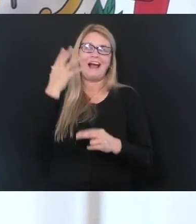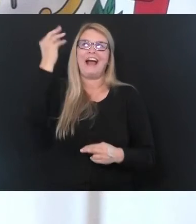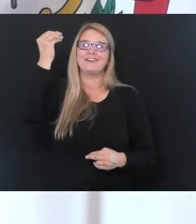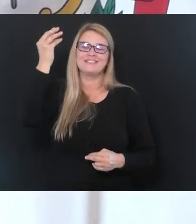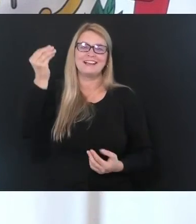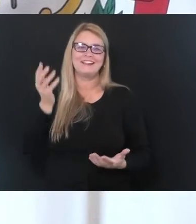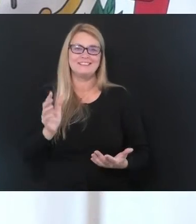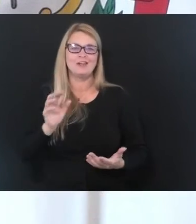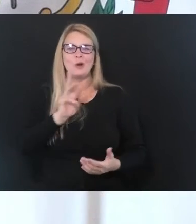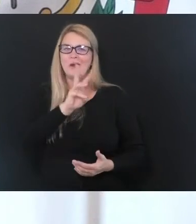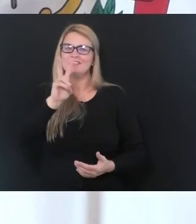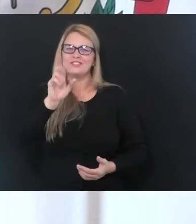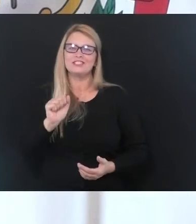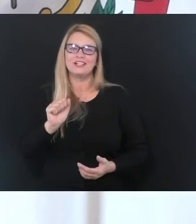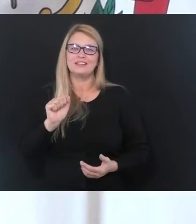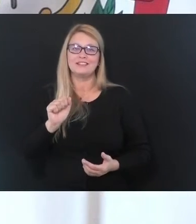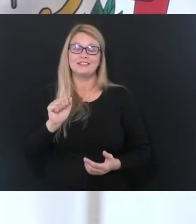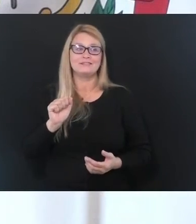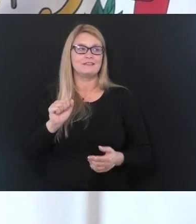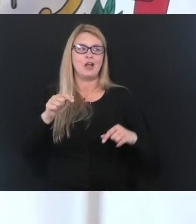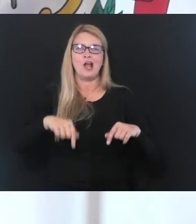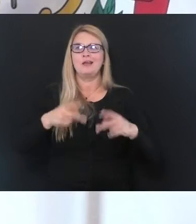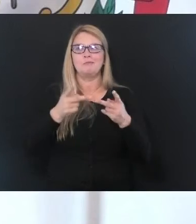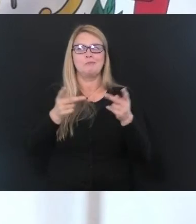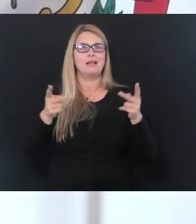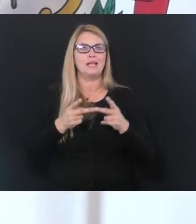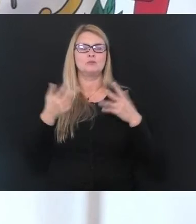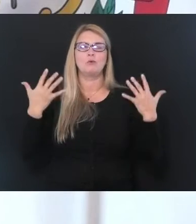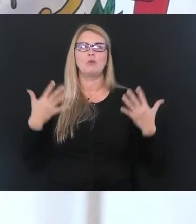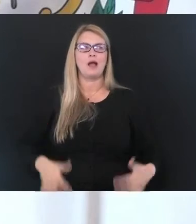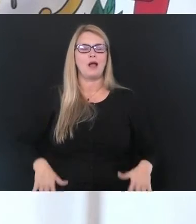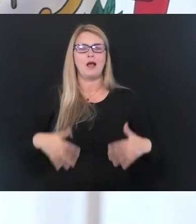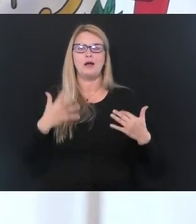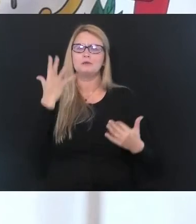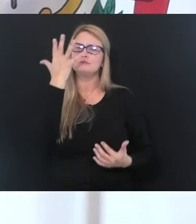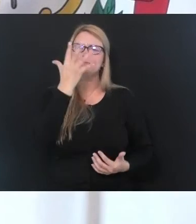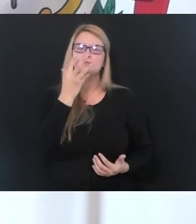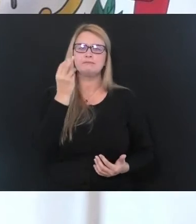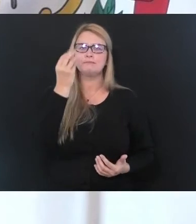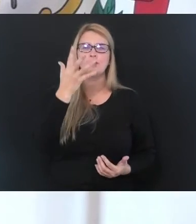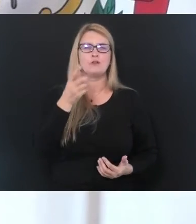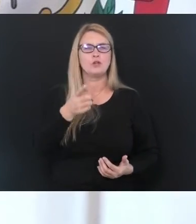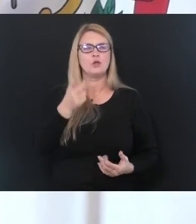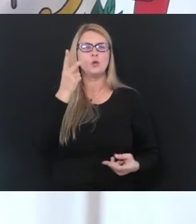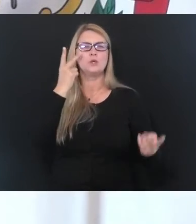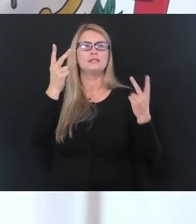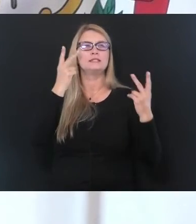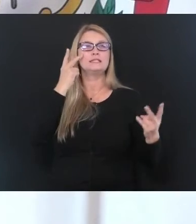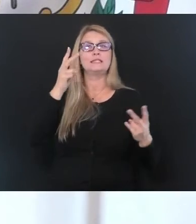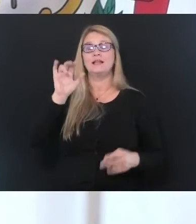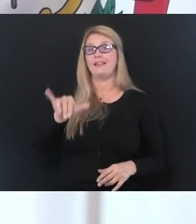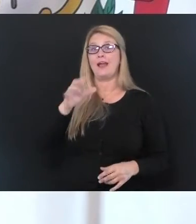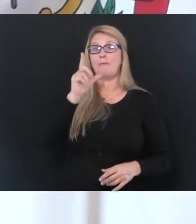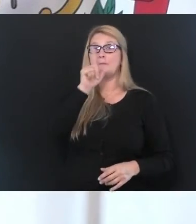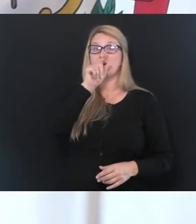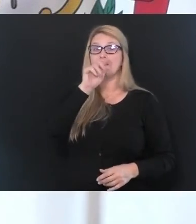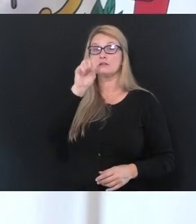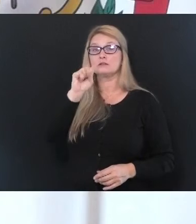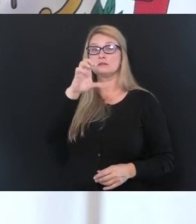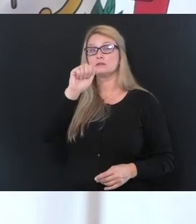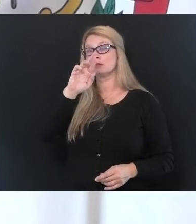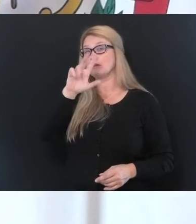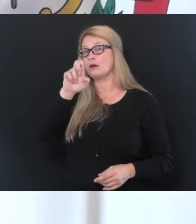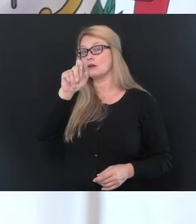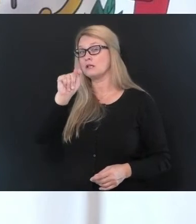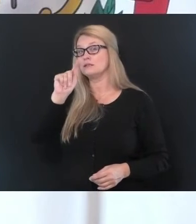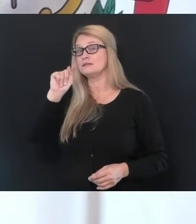West Virginia, there's no place like it. And when you can really, truly see that scarlet tanager, you can really see